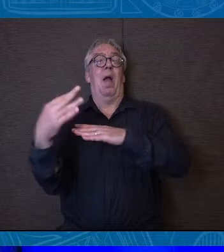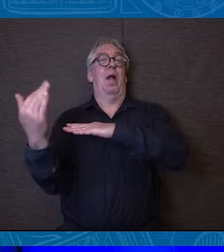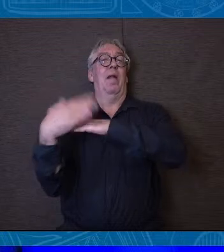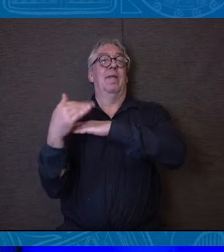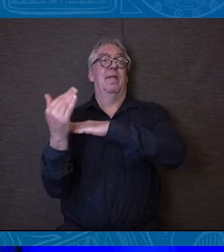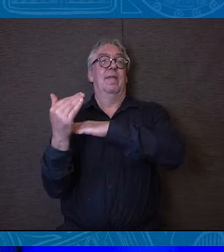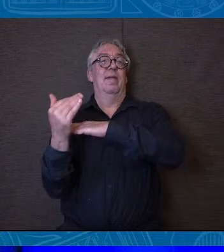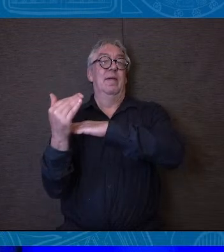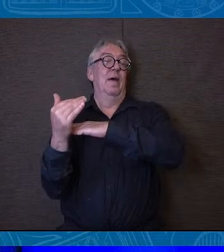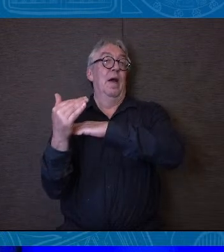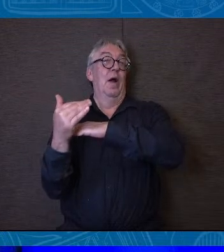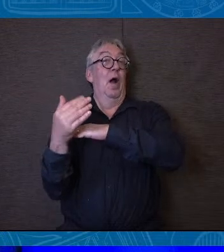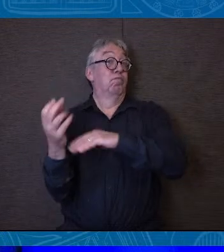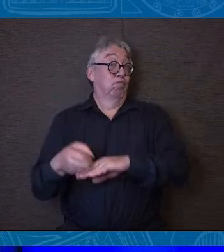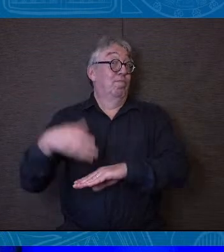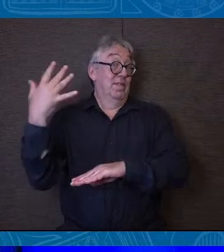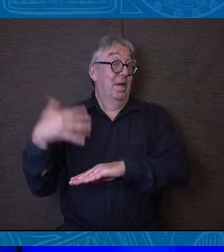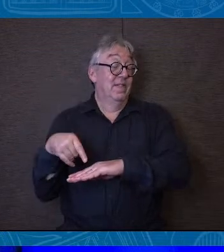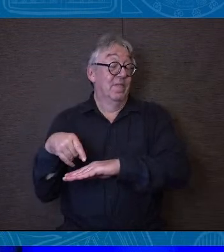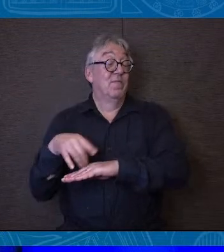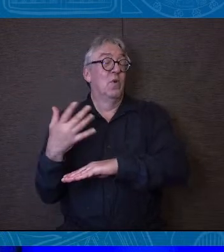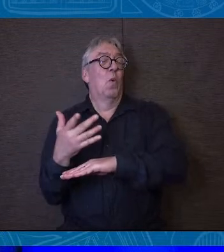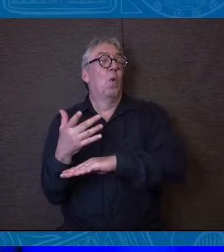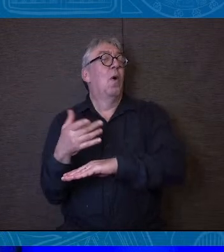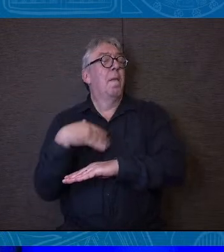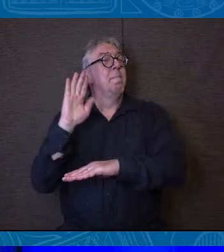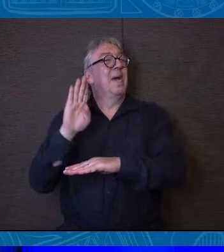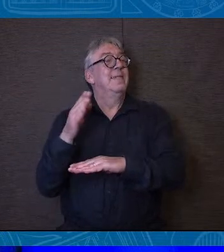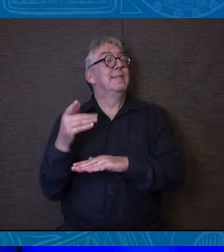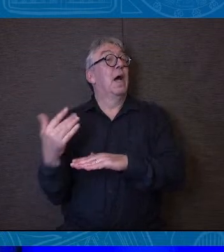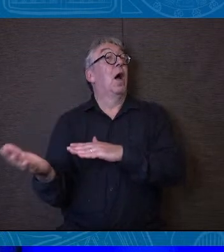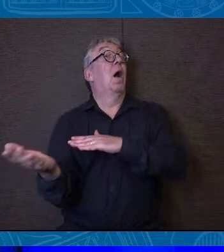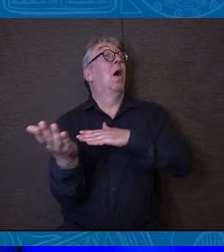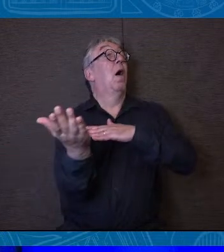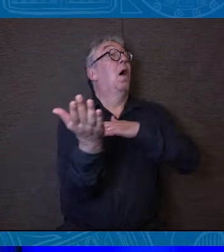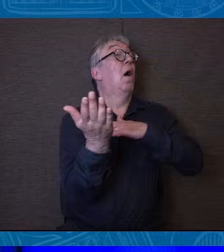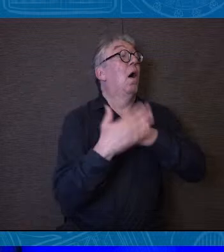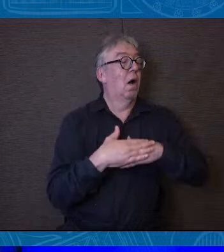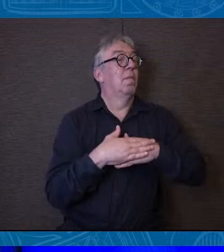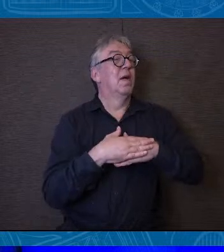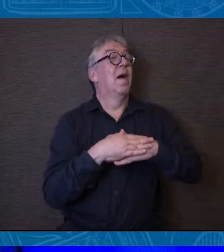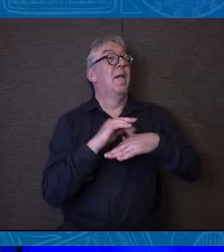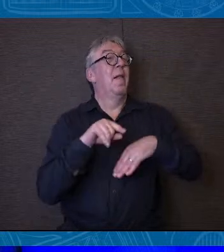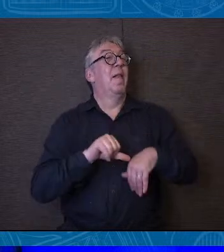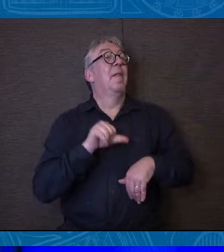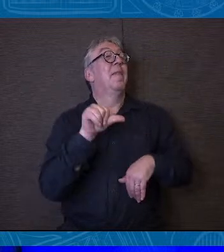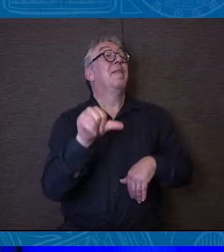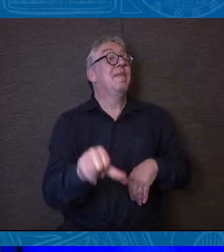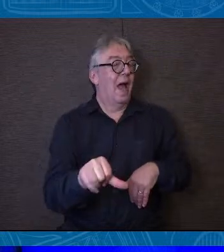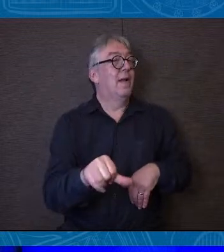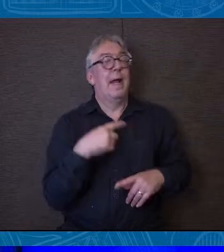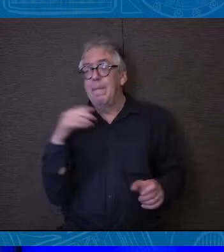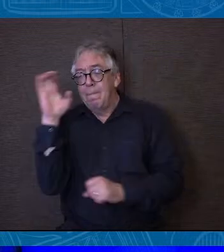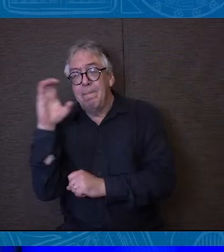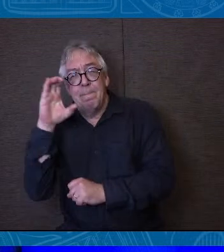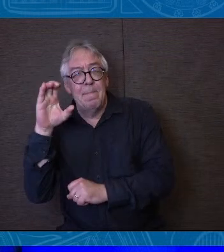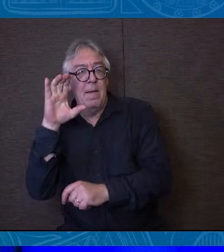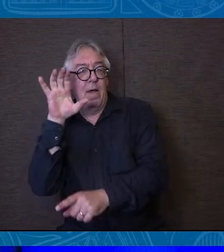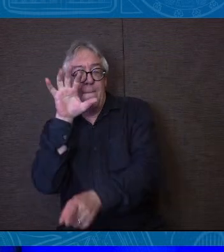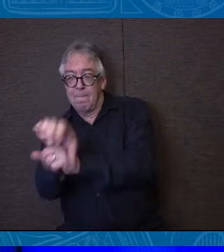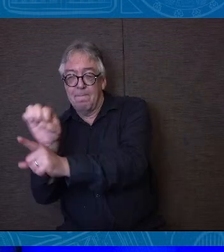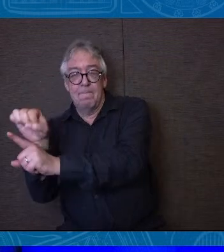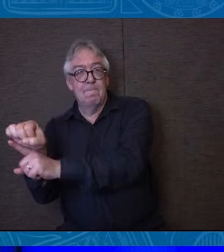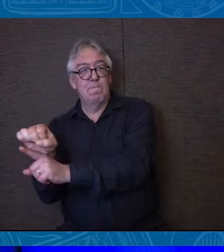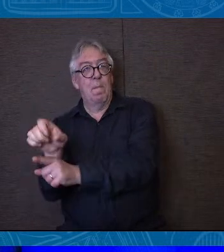consuming the resources. And also the evaluating the resident population that is not in the coverage zone. These coverage maps could